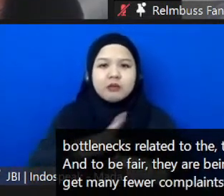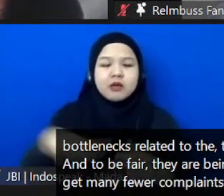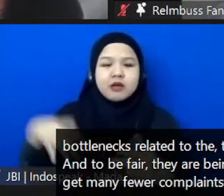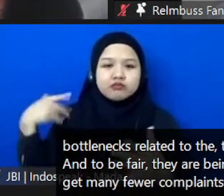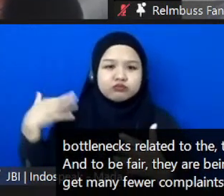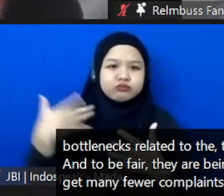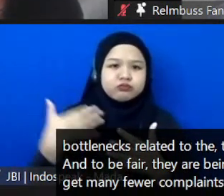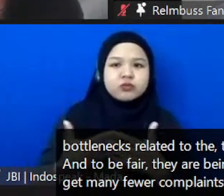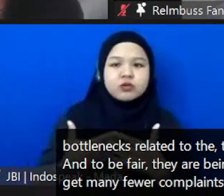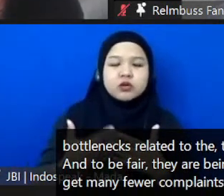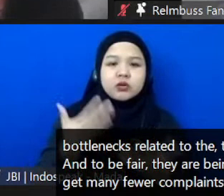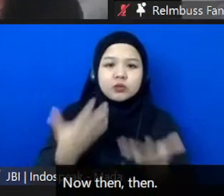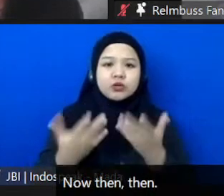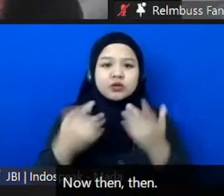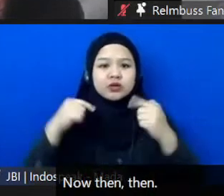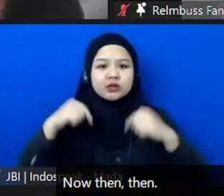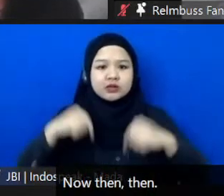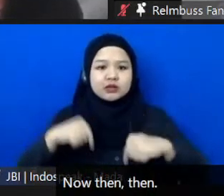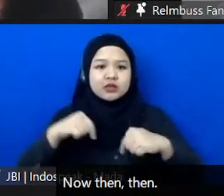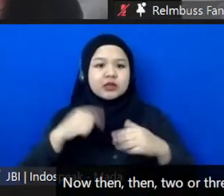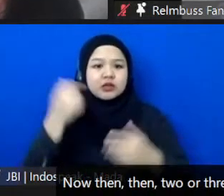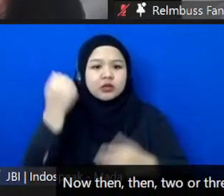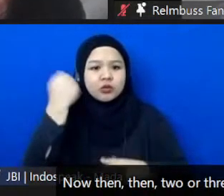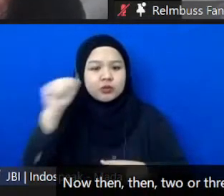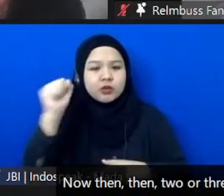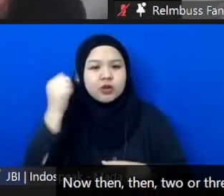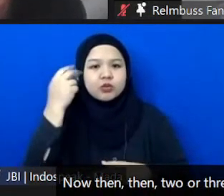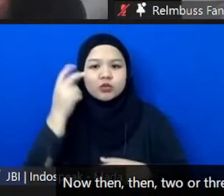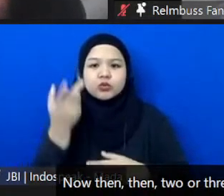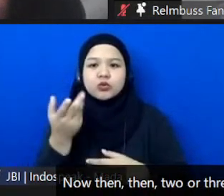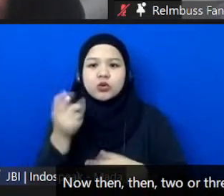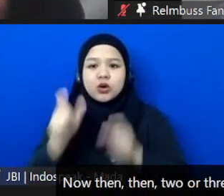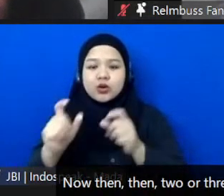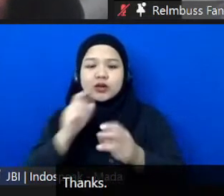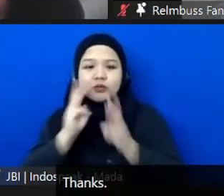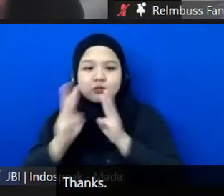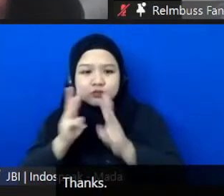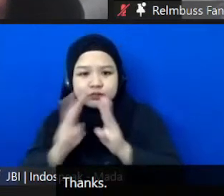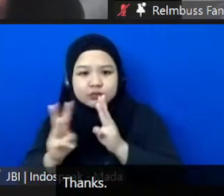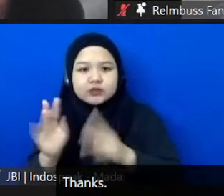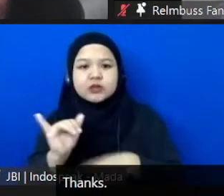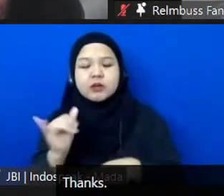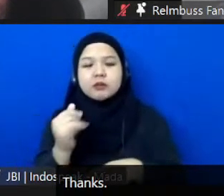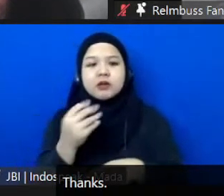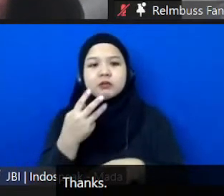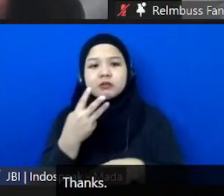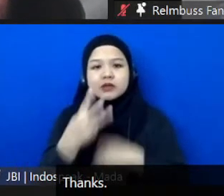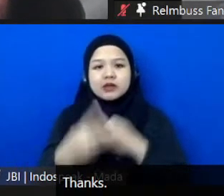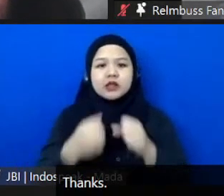interviews now than 2 or 3 years ago. Thanks.